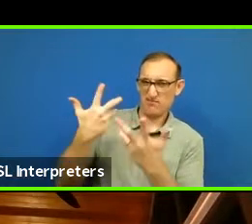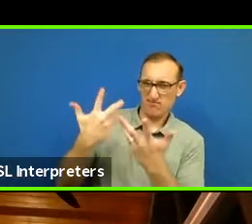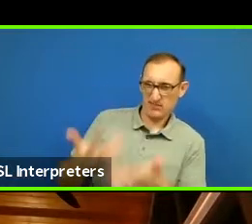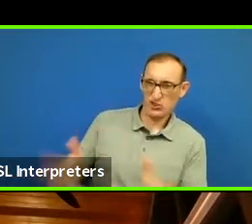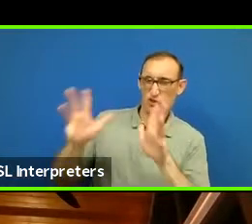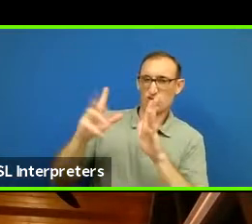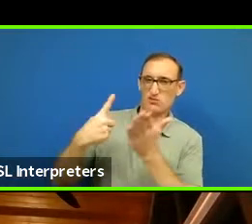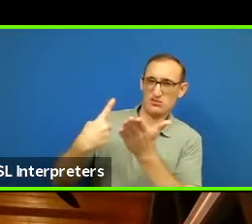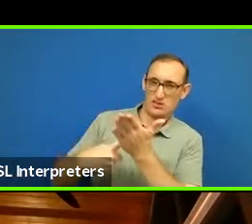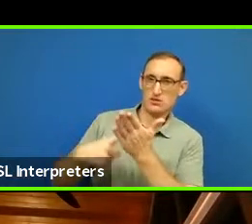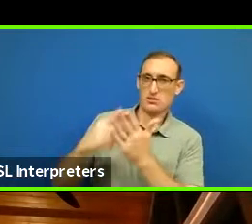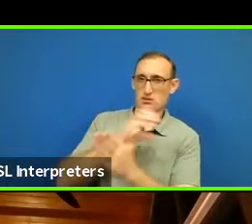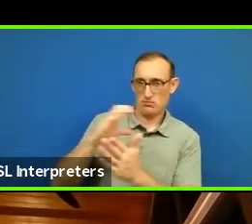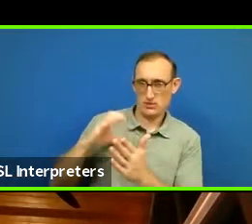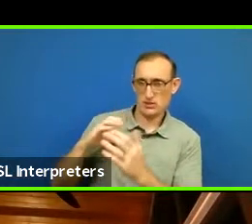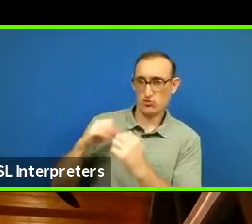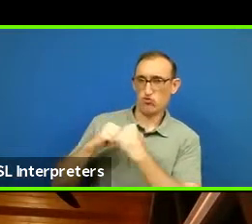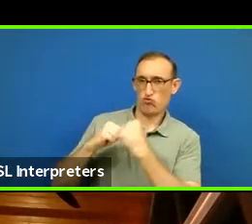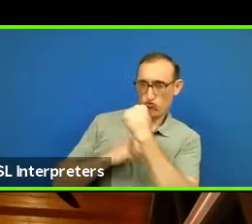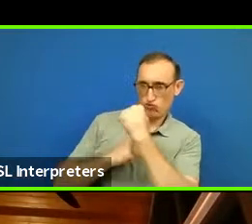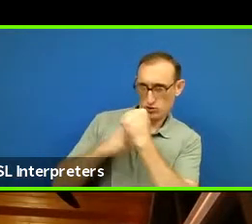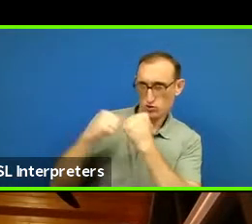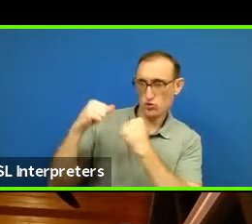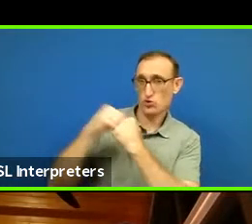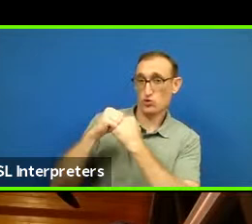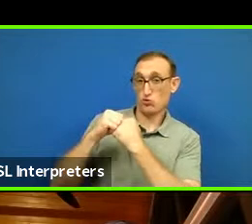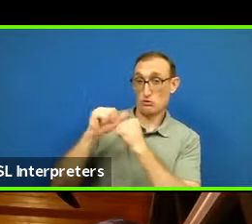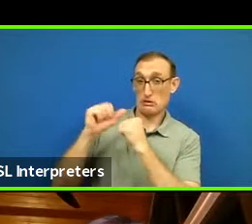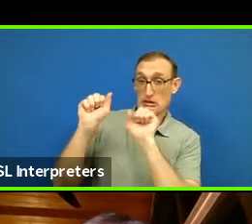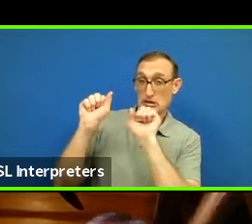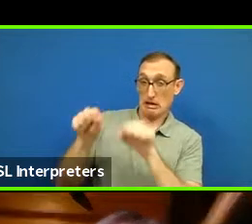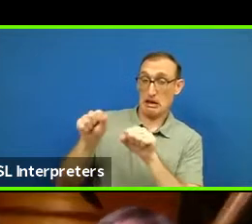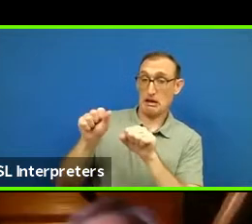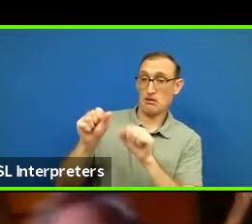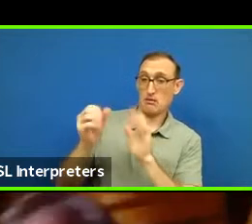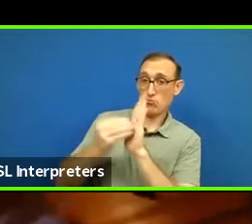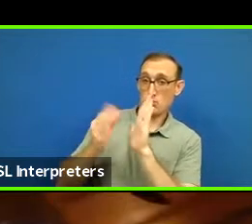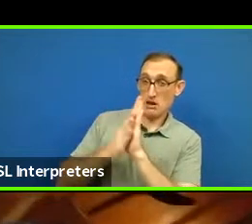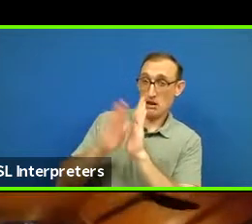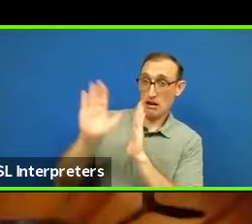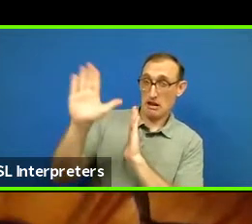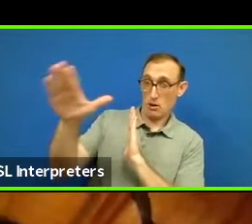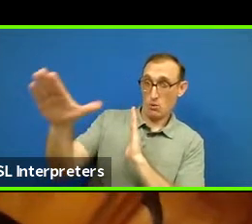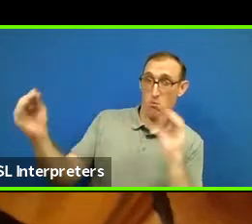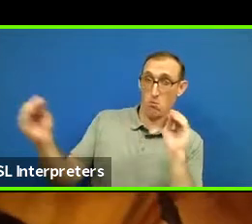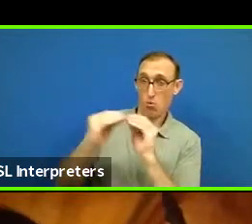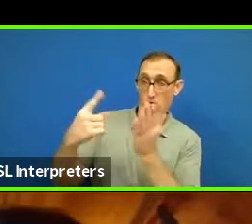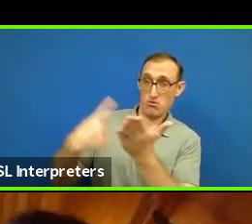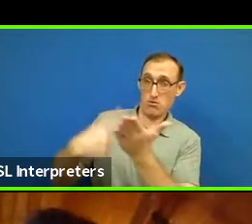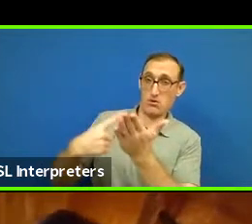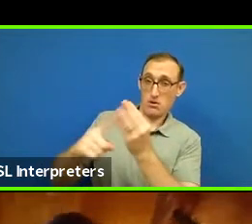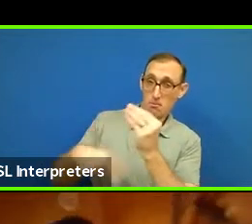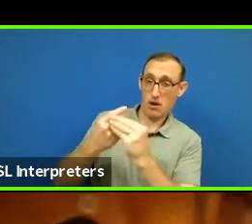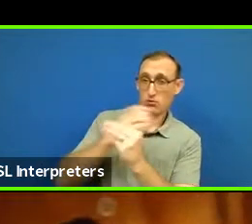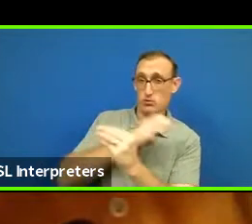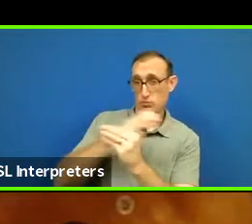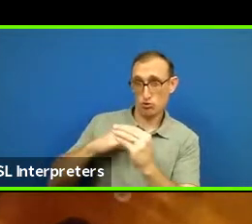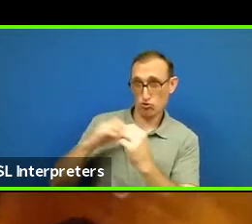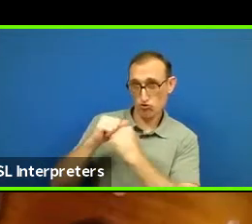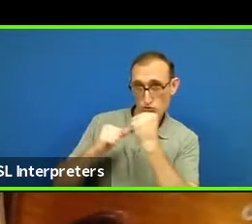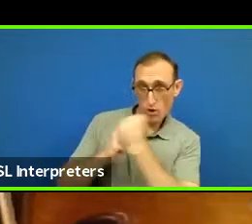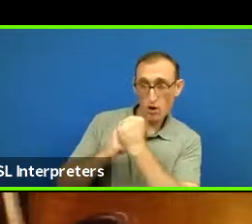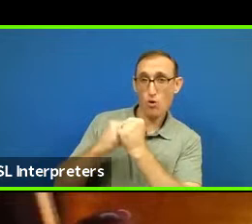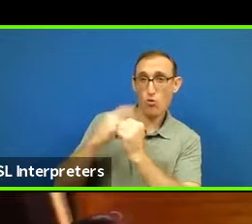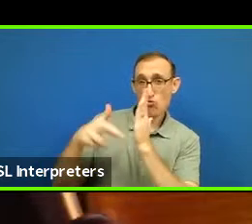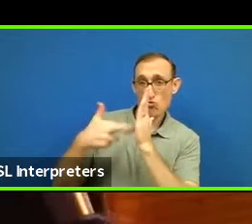address, to have that larger discussion about our current committee structure and their roles and responsibilities, to maybe just have that review as a